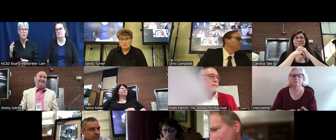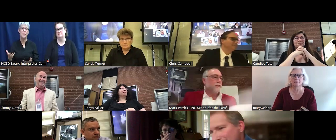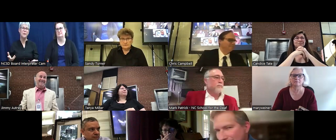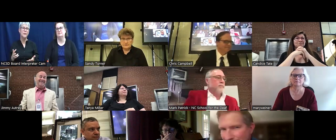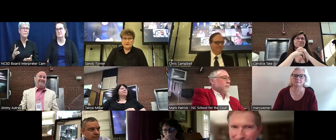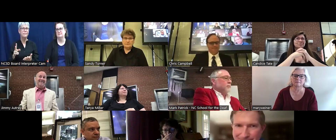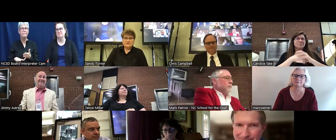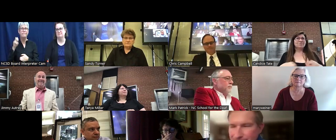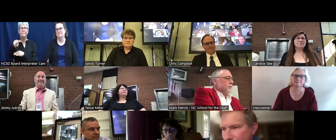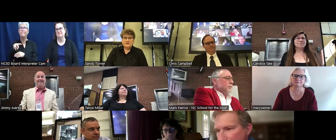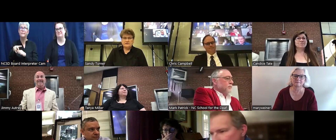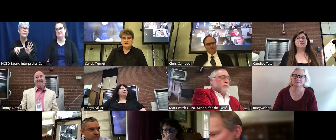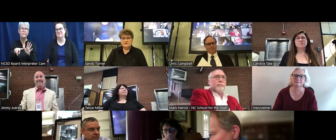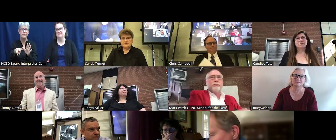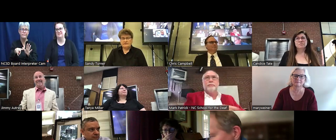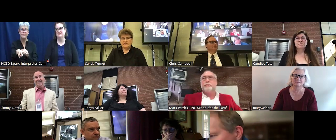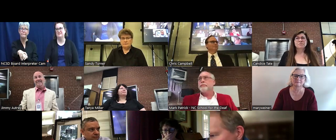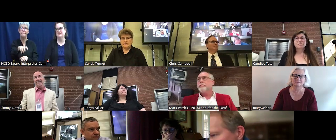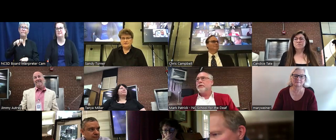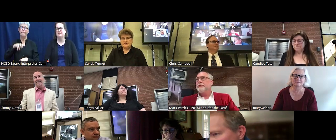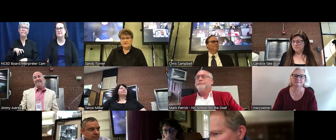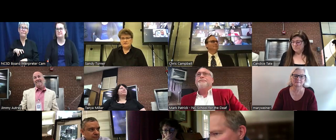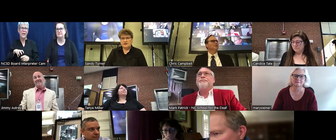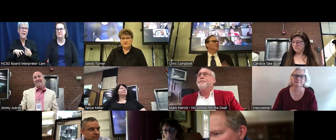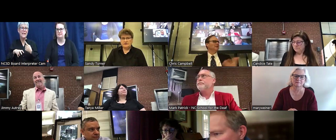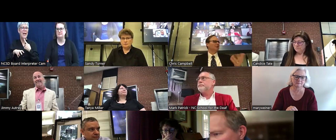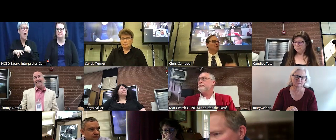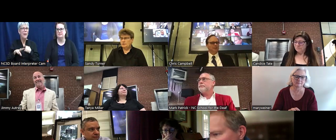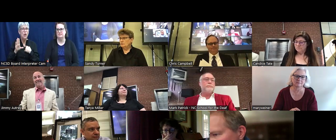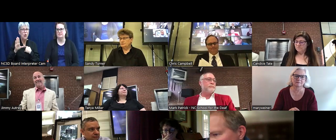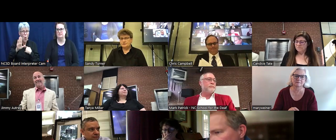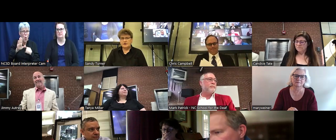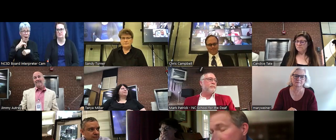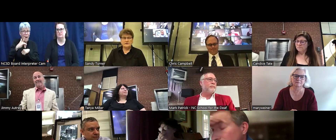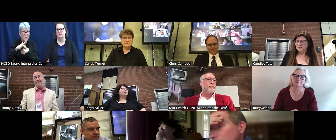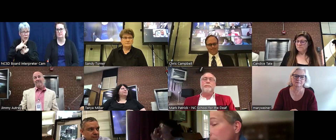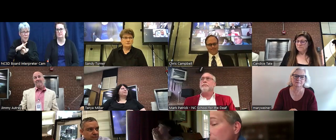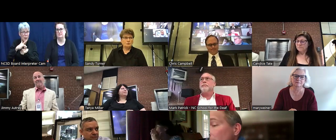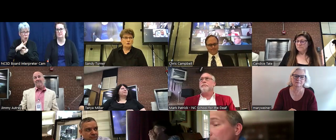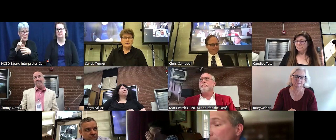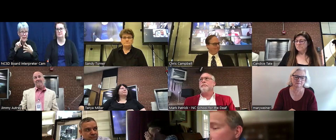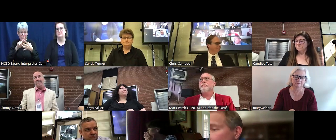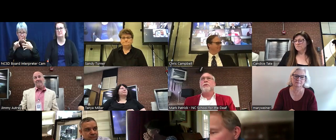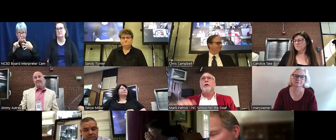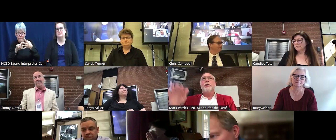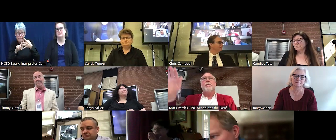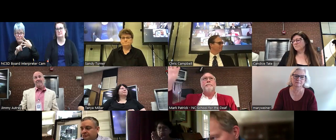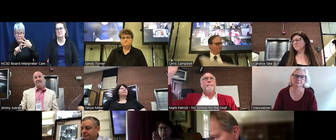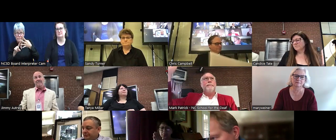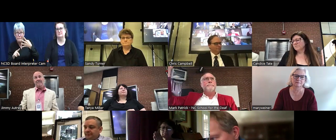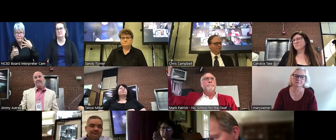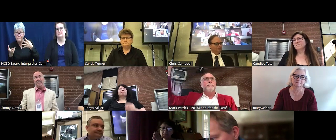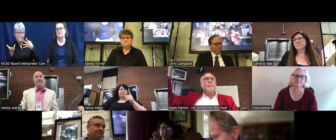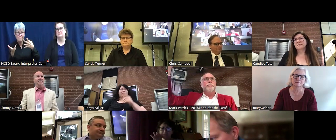So give me some dates and availabilities, and then we will try to make something work out.